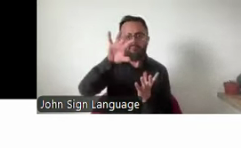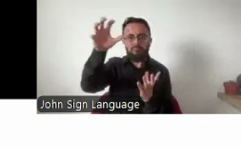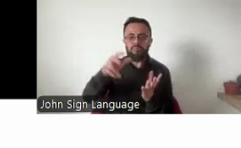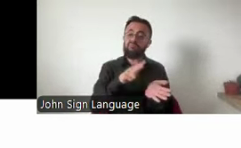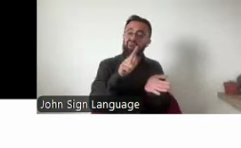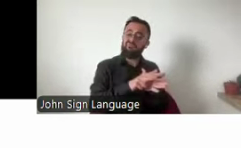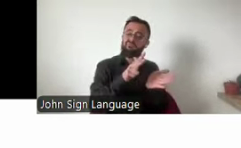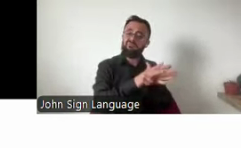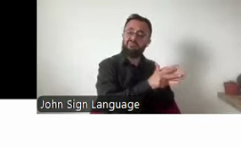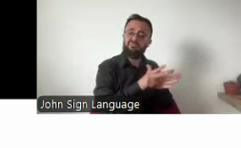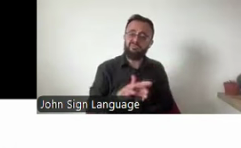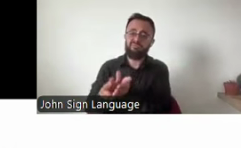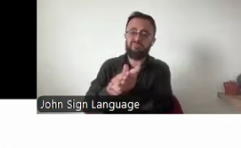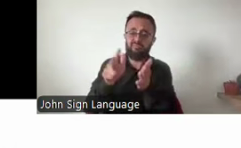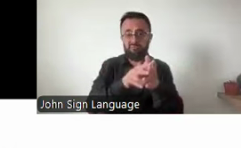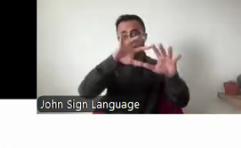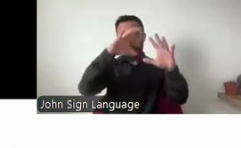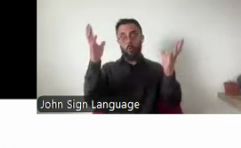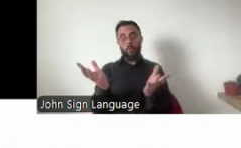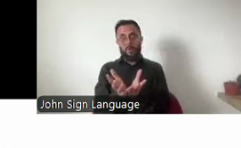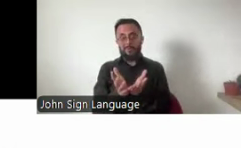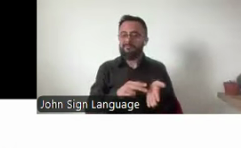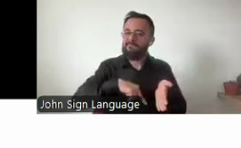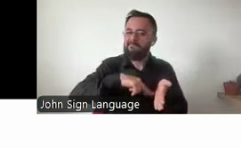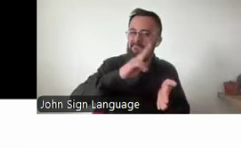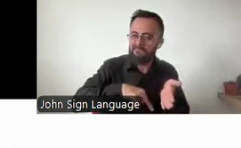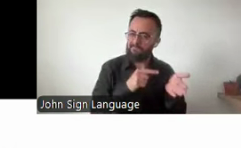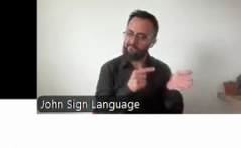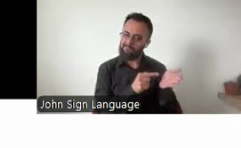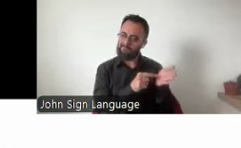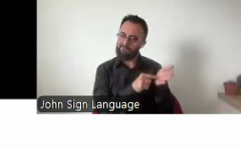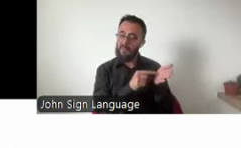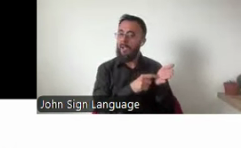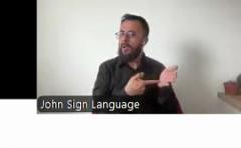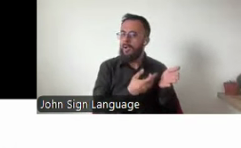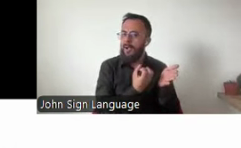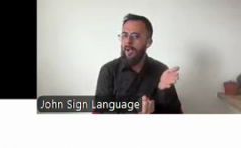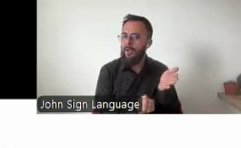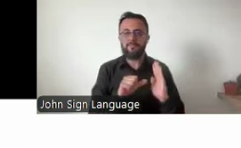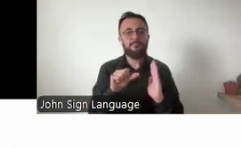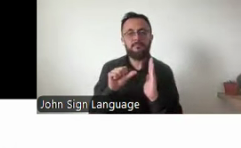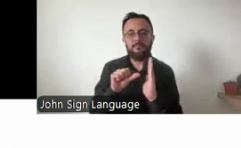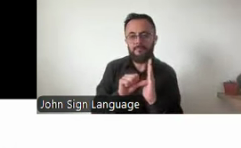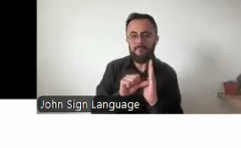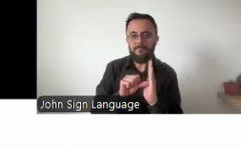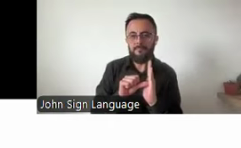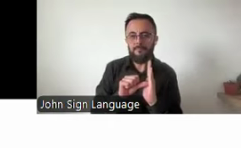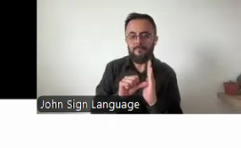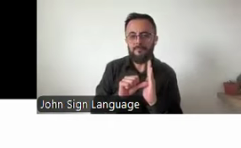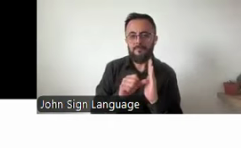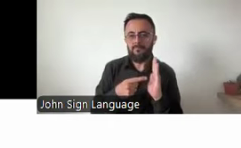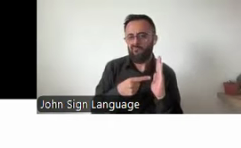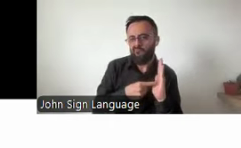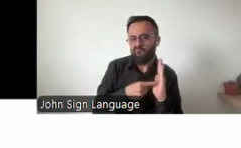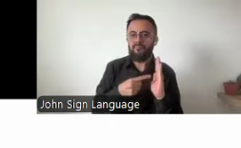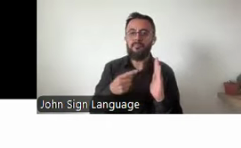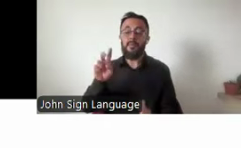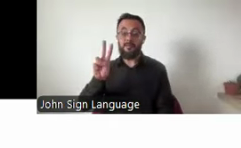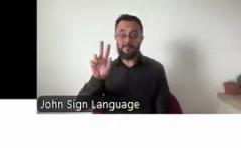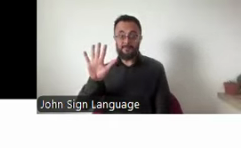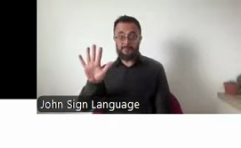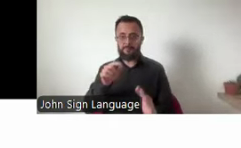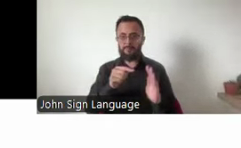is Article 25, which very much sets health for persons with disabilities